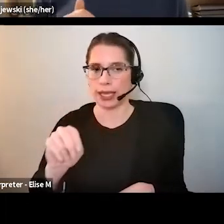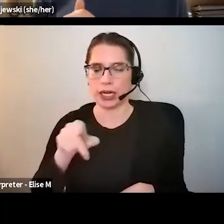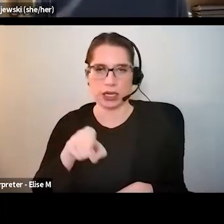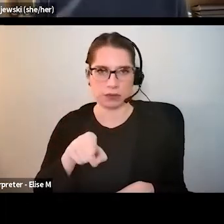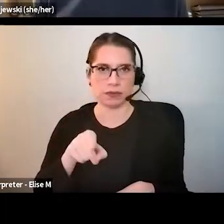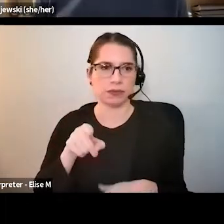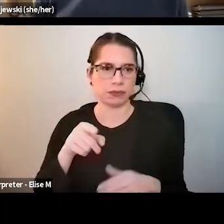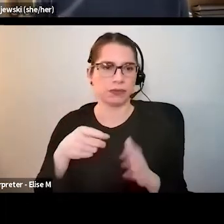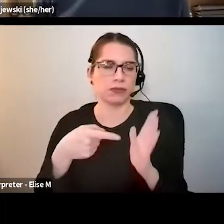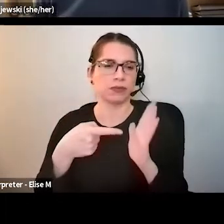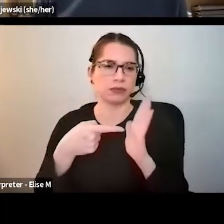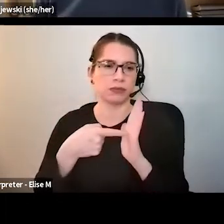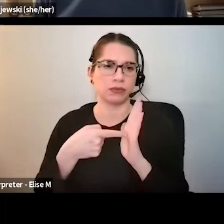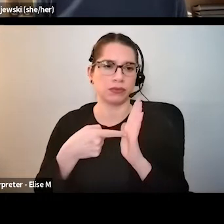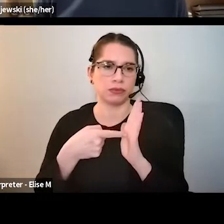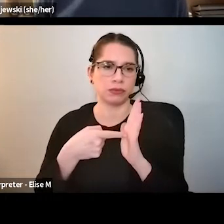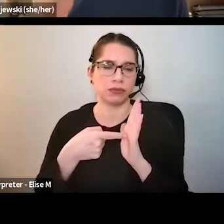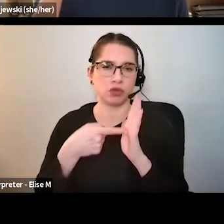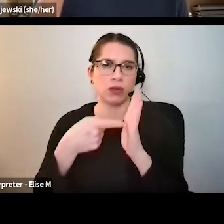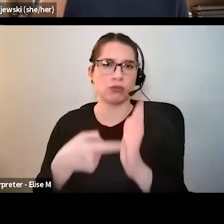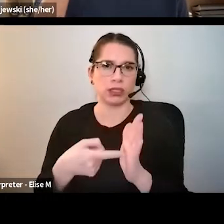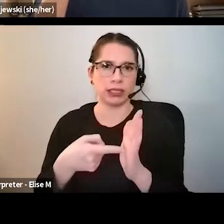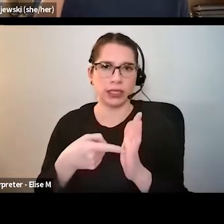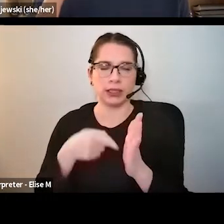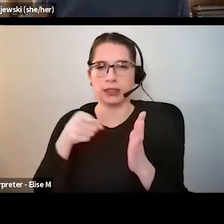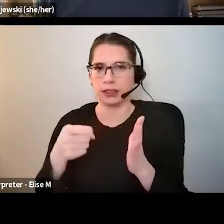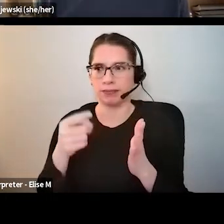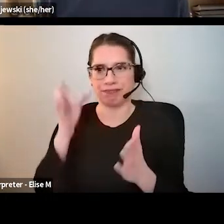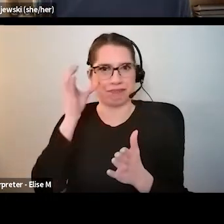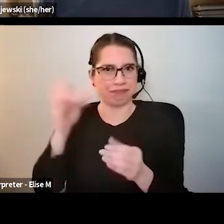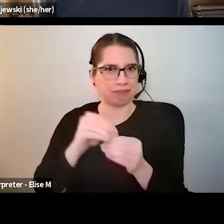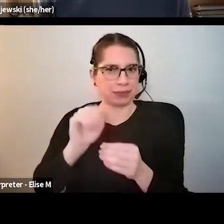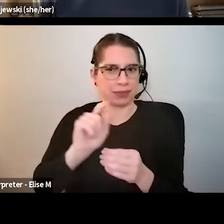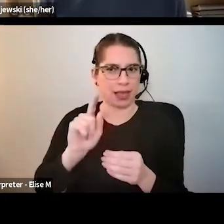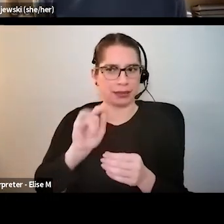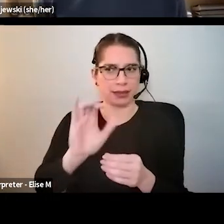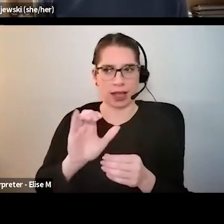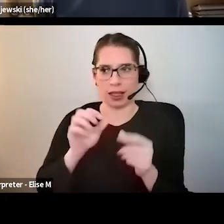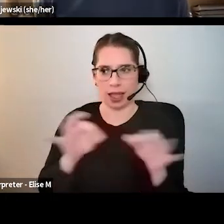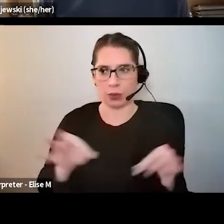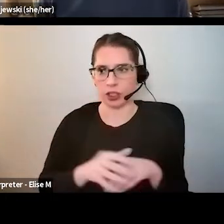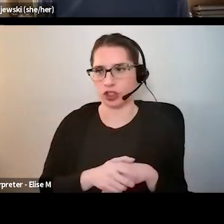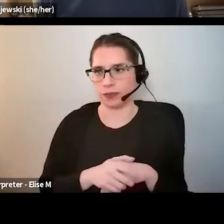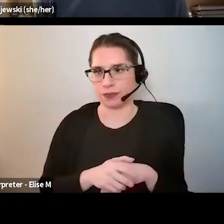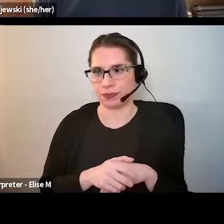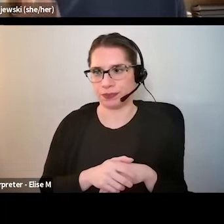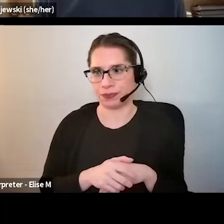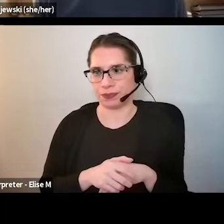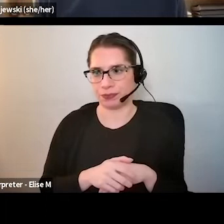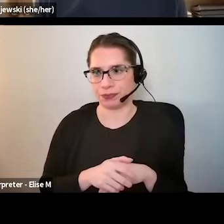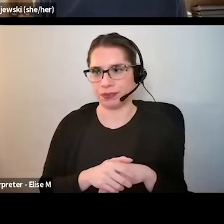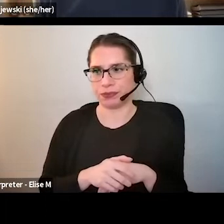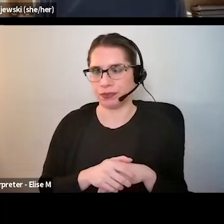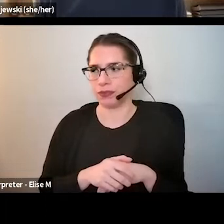in Nahuatl, an Aztecan language. Upheaval was constant in Kahlo's life, whether in